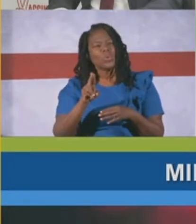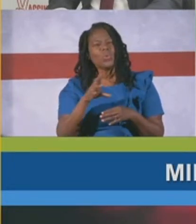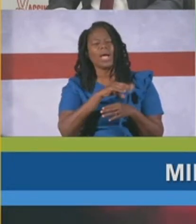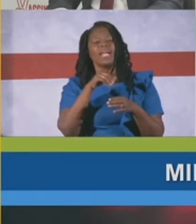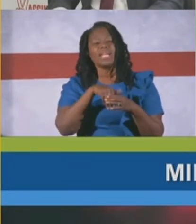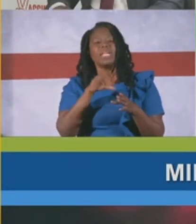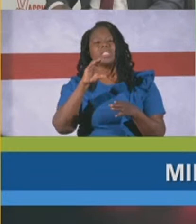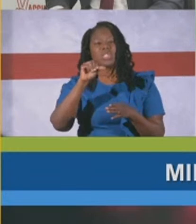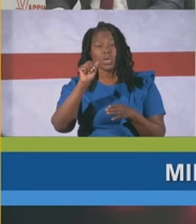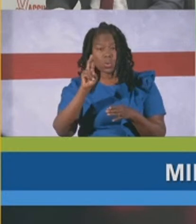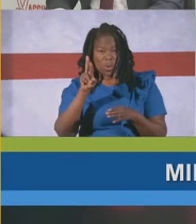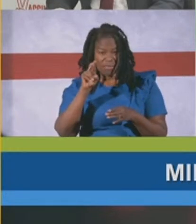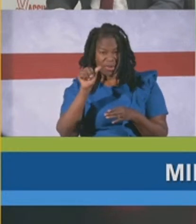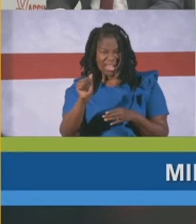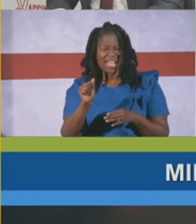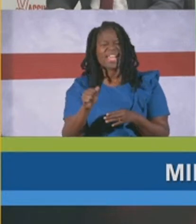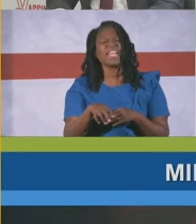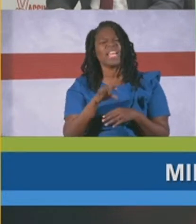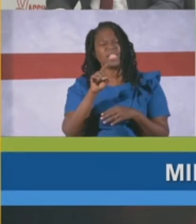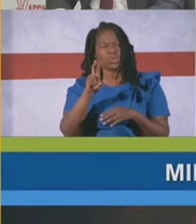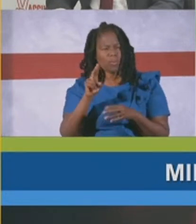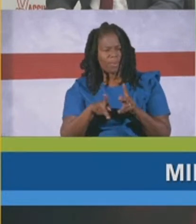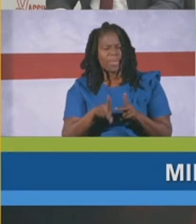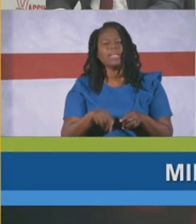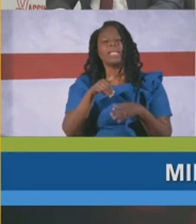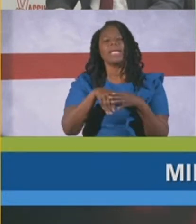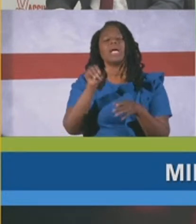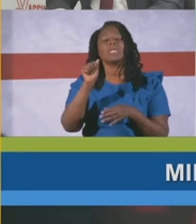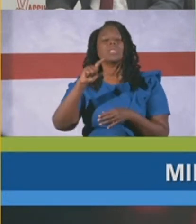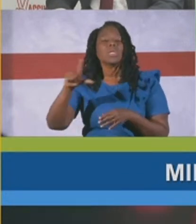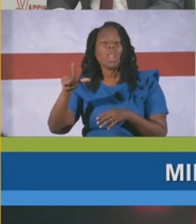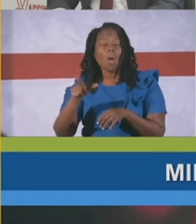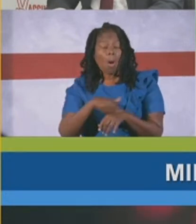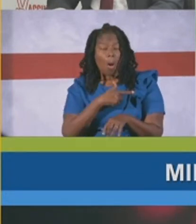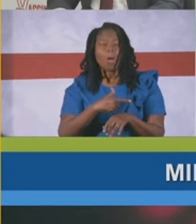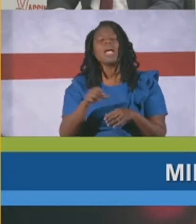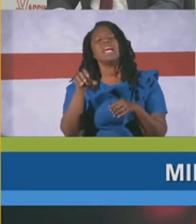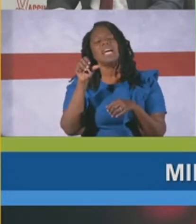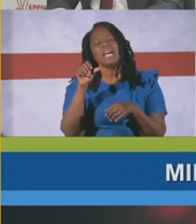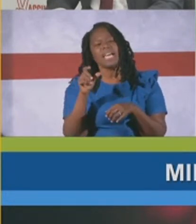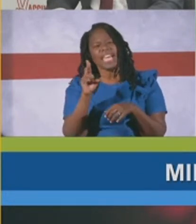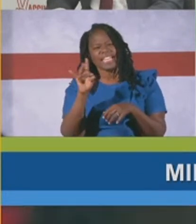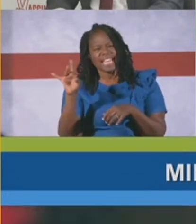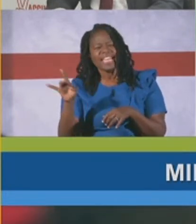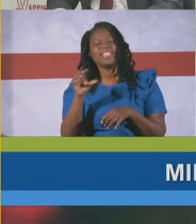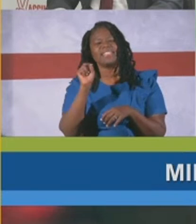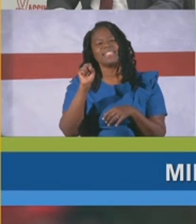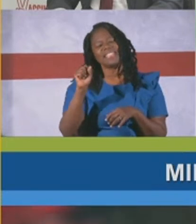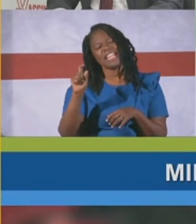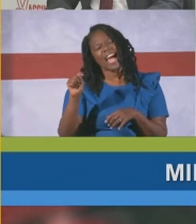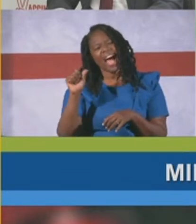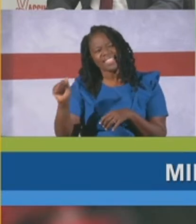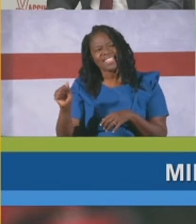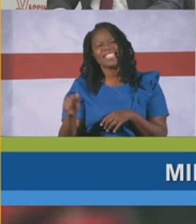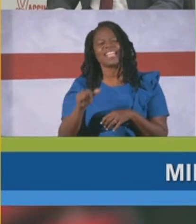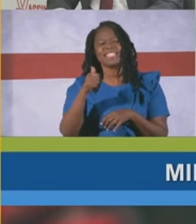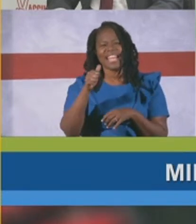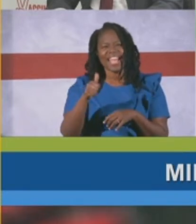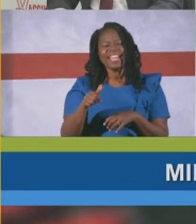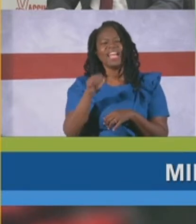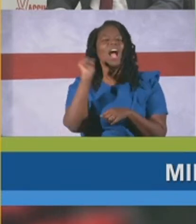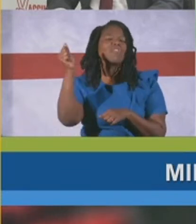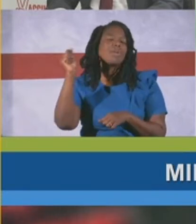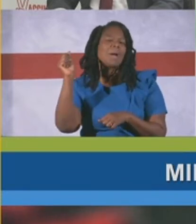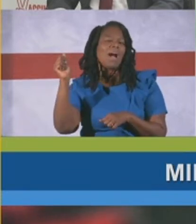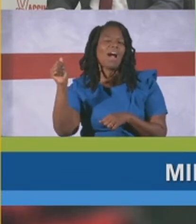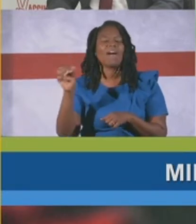Hospital, 26 persons, Augustus Long, 38, St. Anne's Hospital, 10, Arima General Hospital,